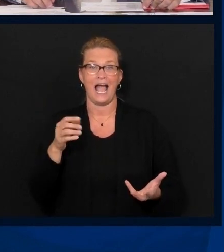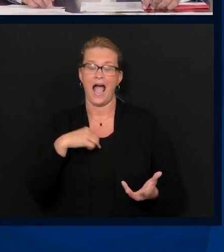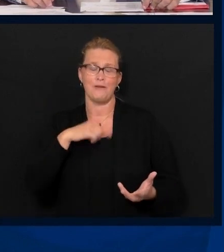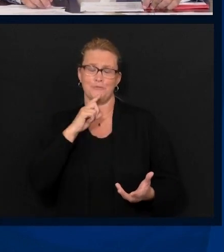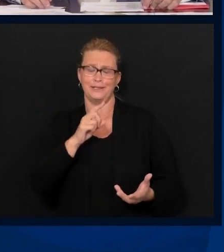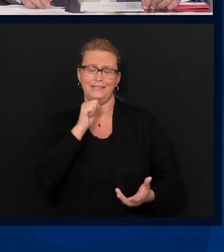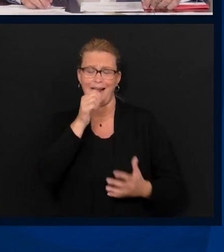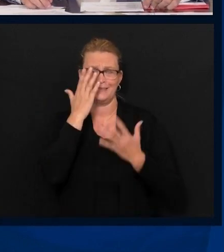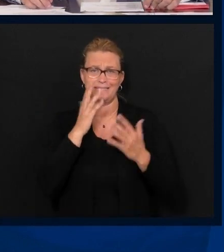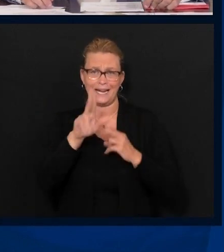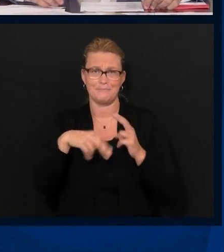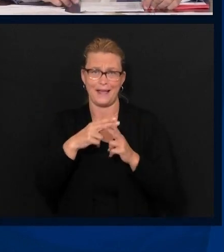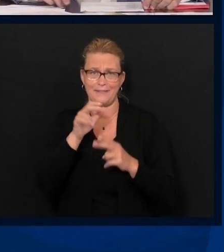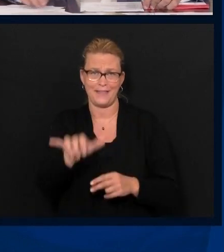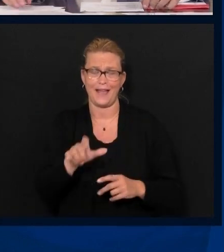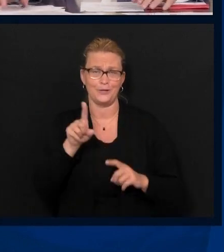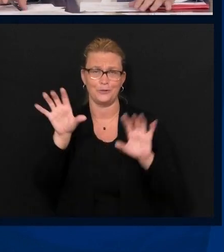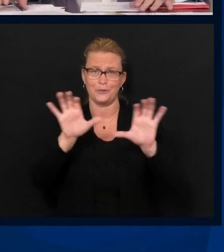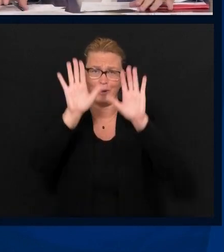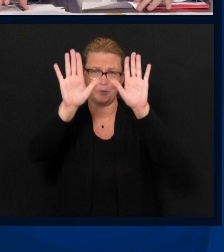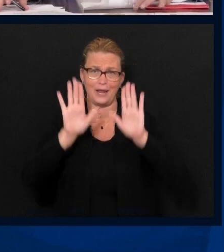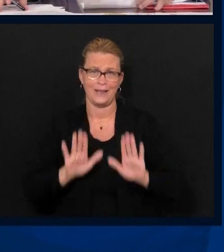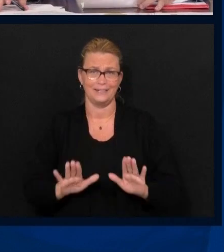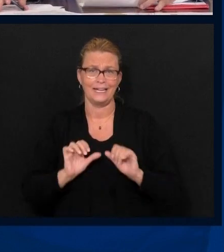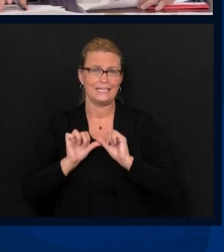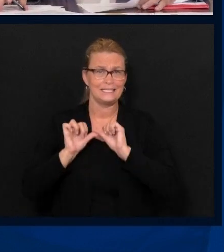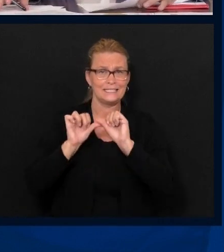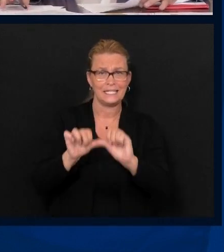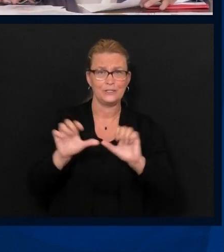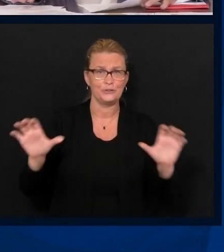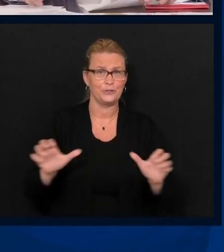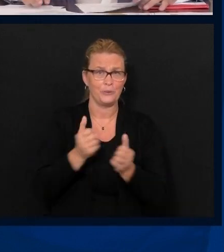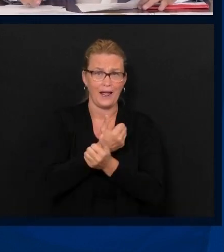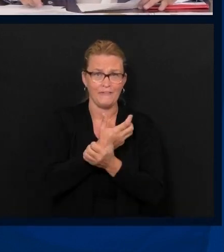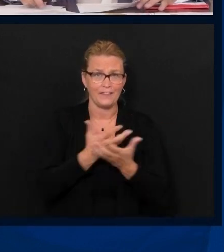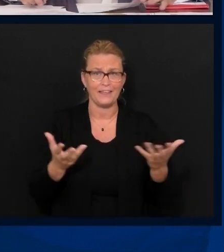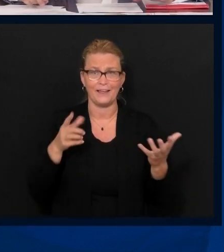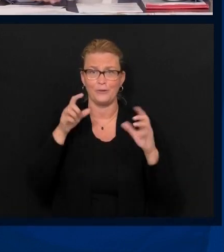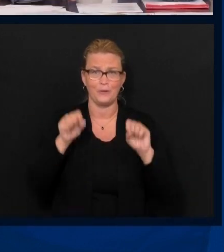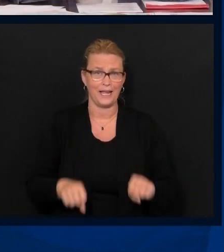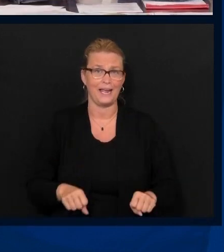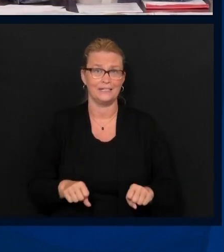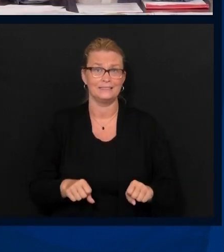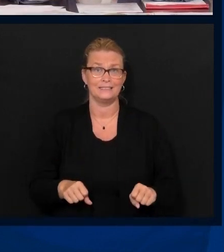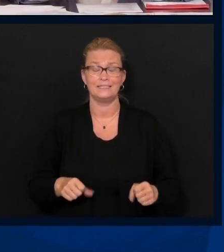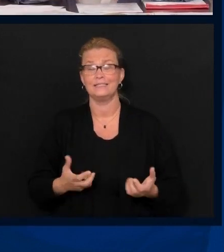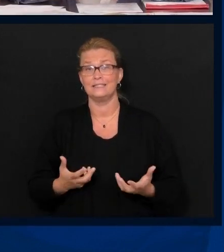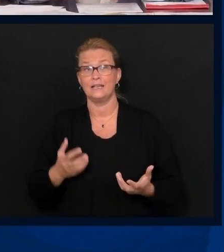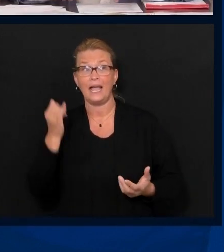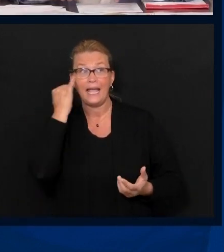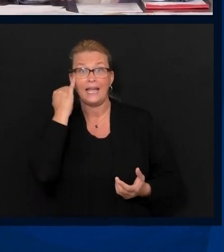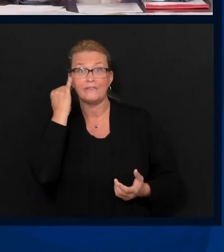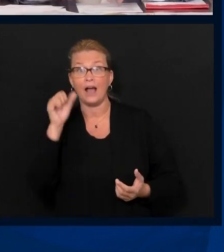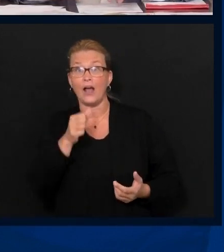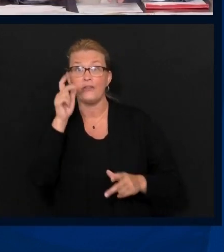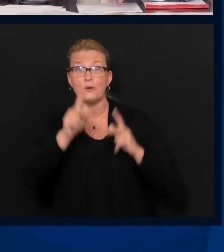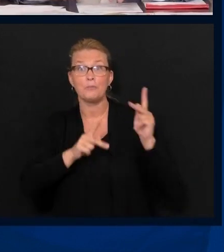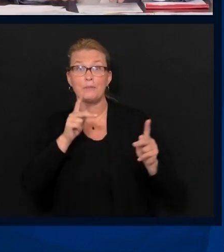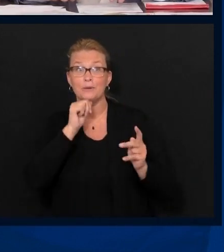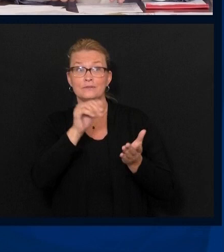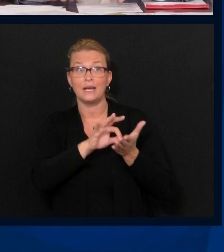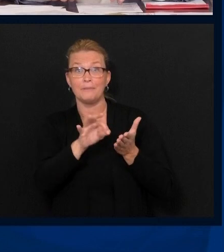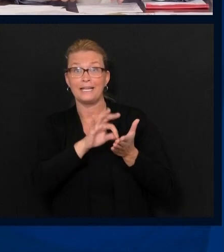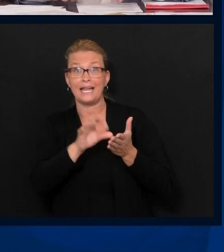You've done really great. Continue to try to, do all you can. If we got anybody else out there that hadn't been counted, make sure they get